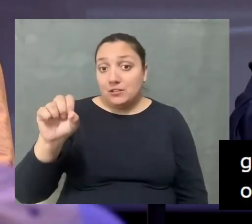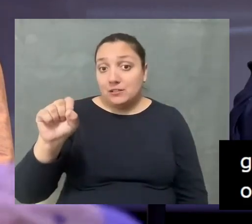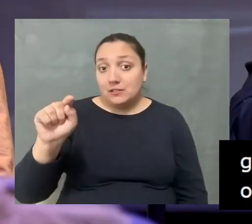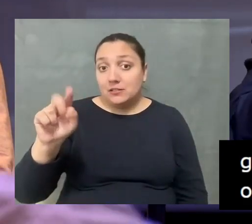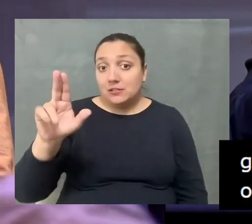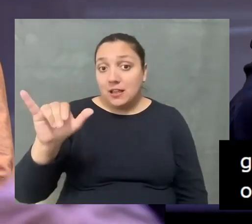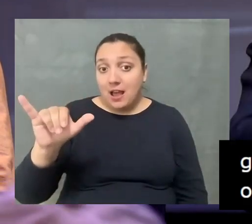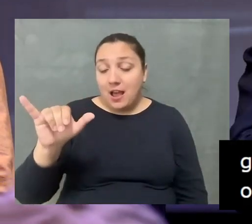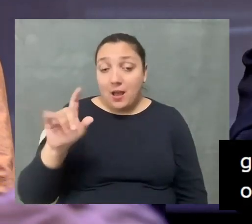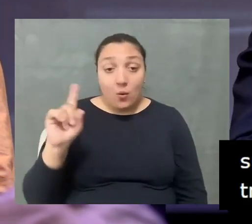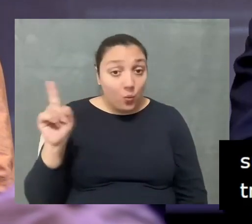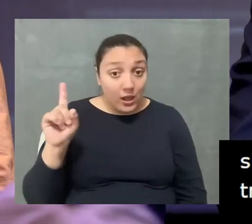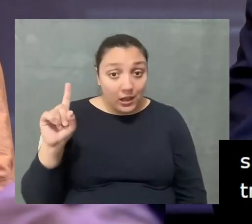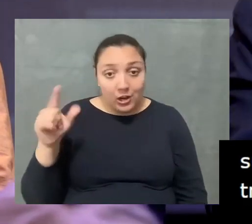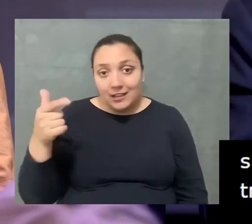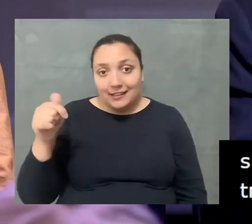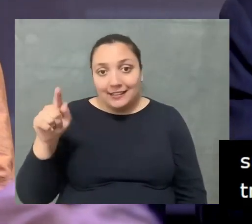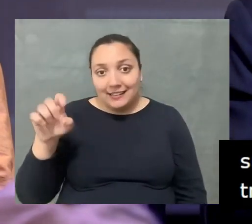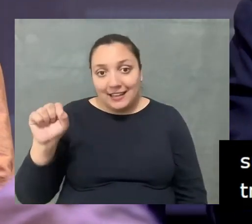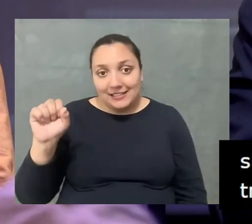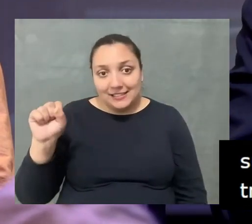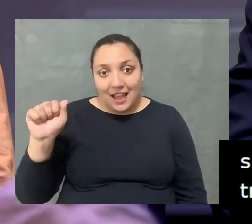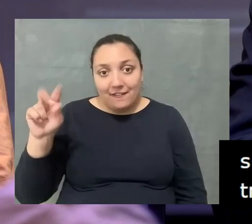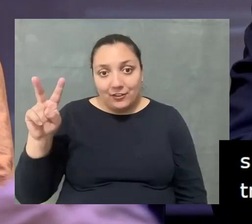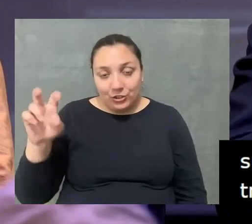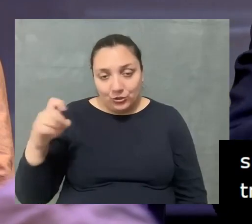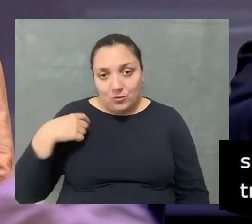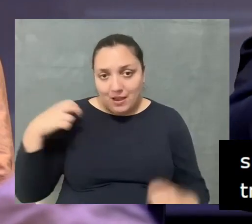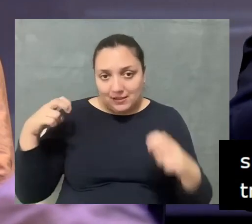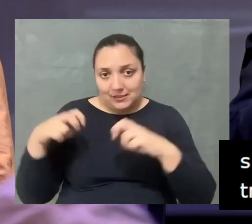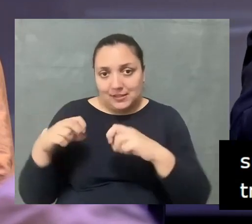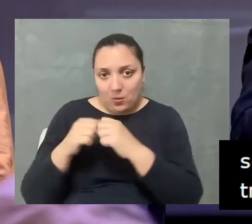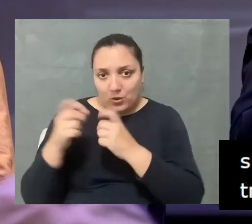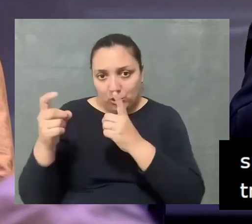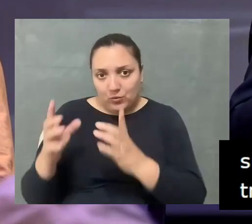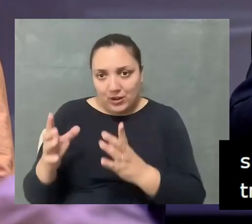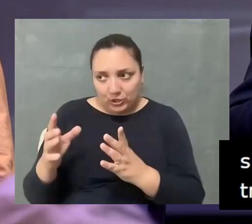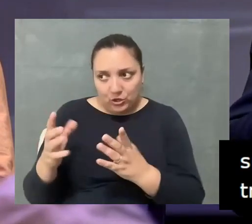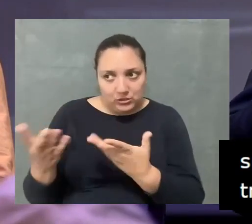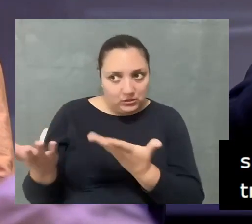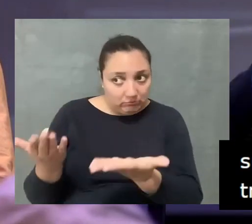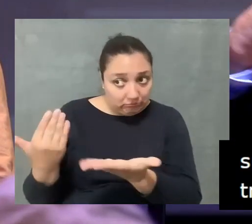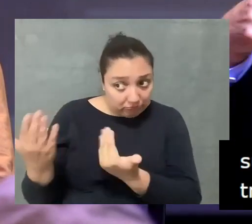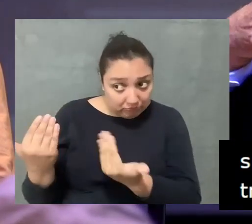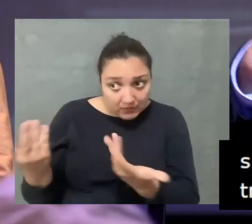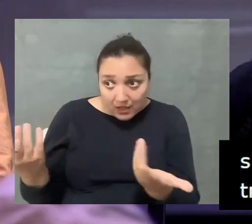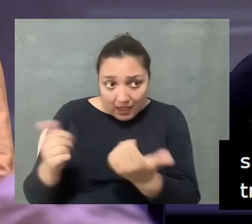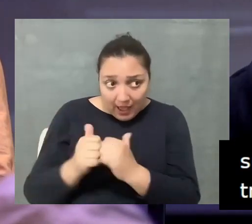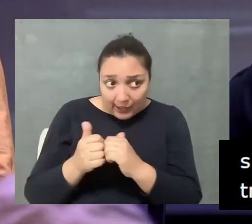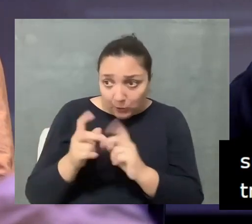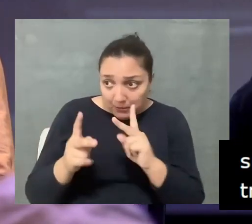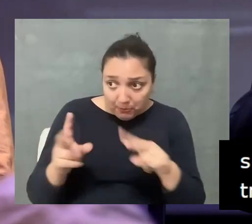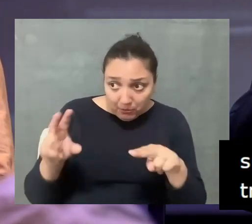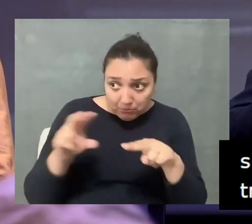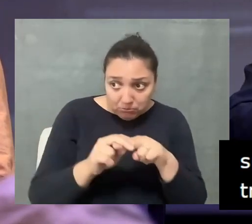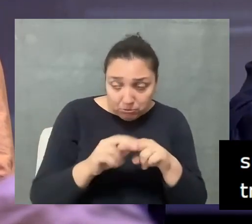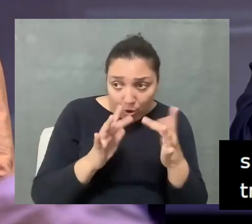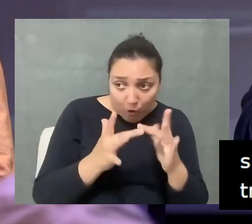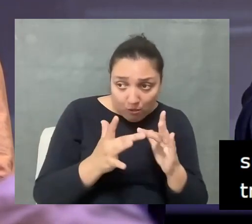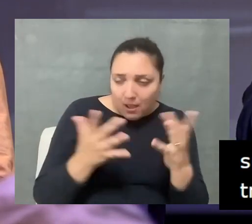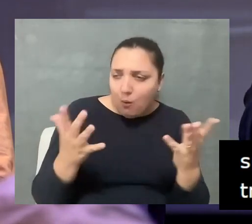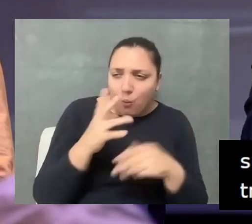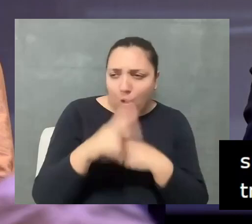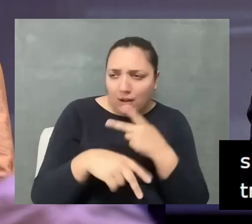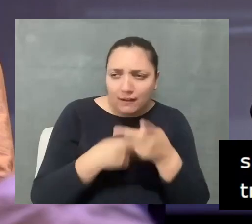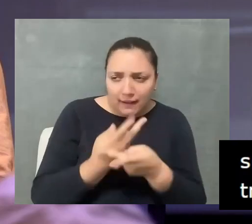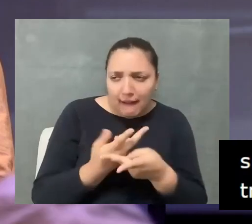Gates Avenue. And I sat with the Tenants Association directors and said, what do we need to do to get people online? What kind of training,